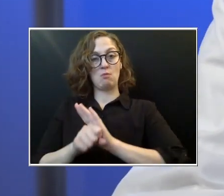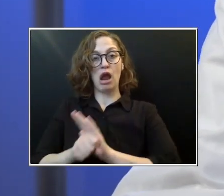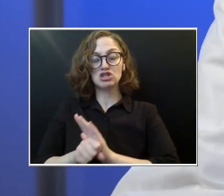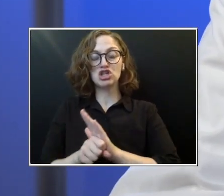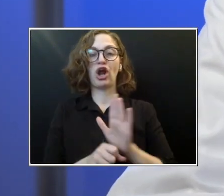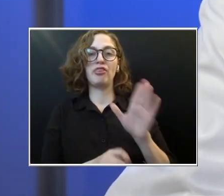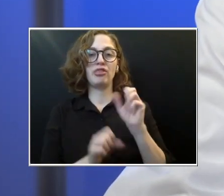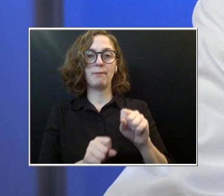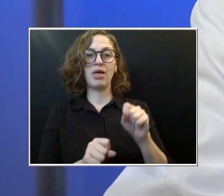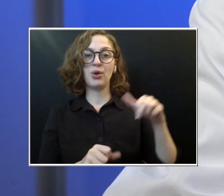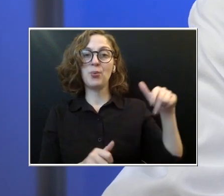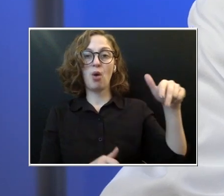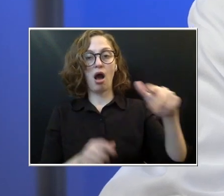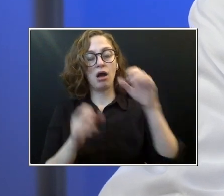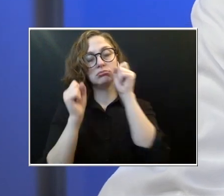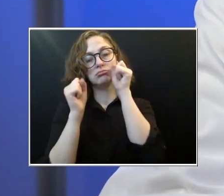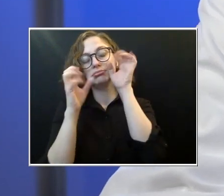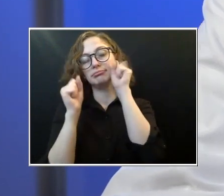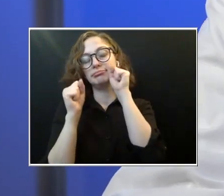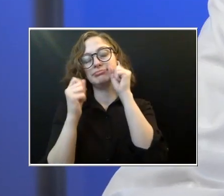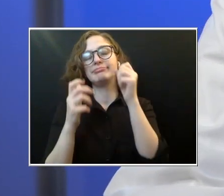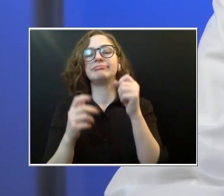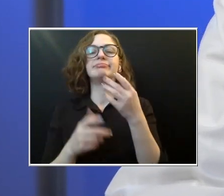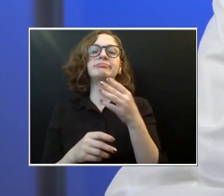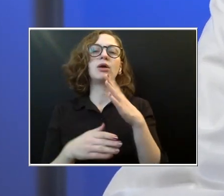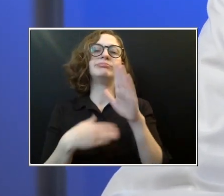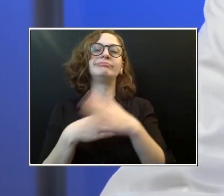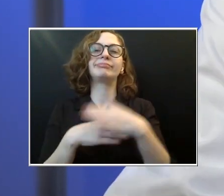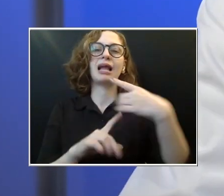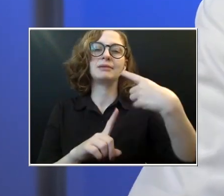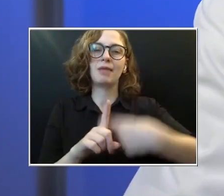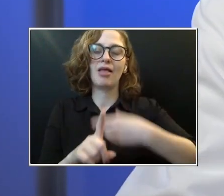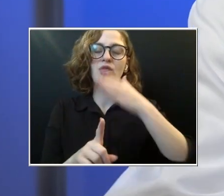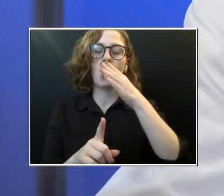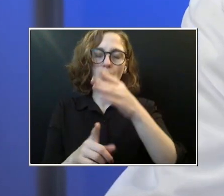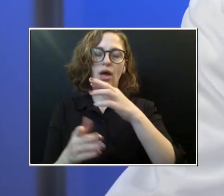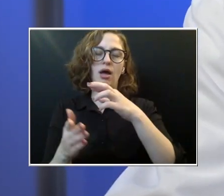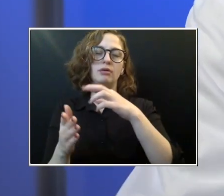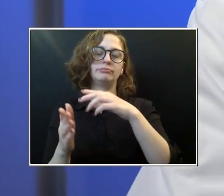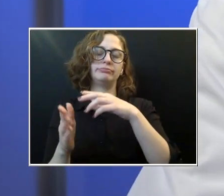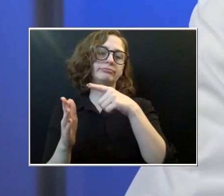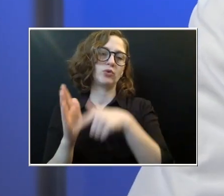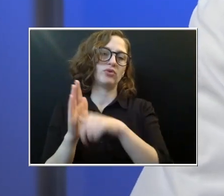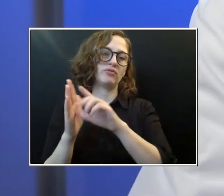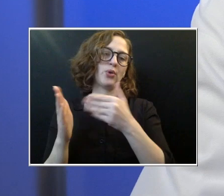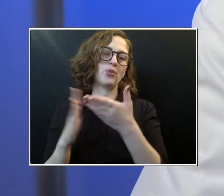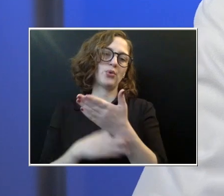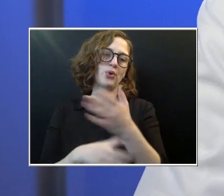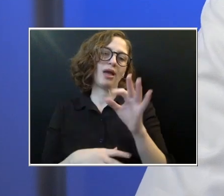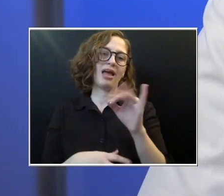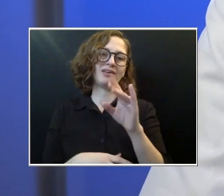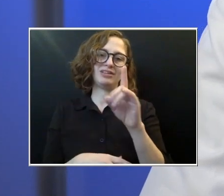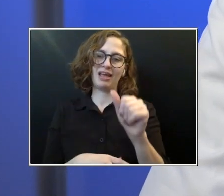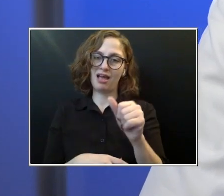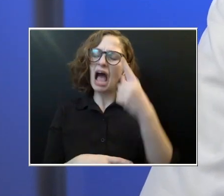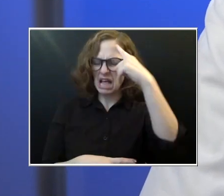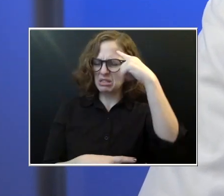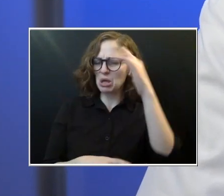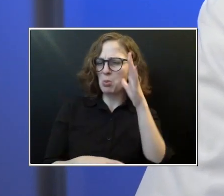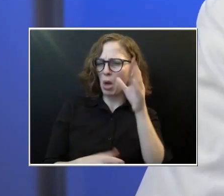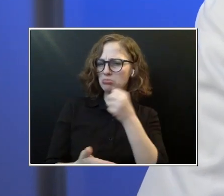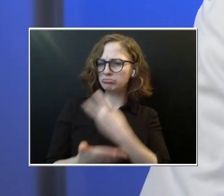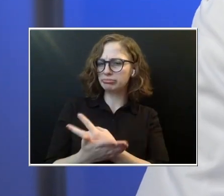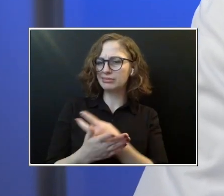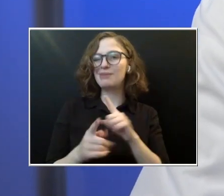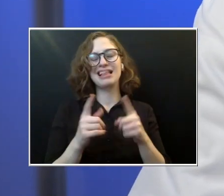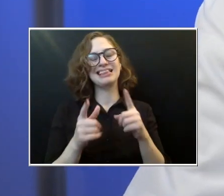comes up for FDA review next month. I think it'll be approved, but then it has to get to market. All these drugs are incredibly expensive.